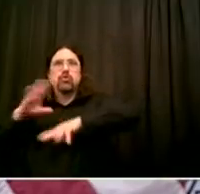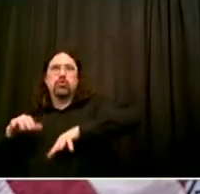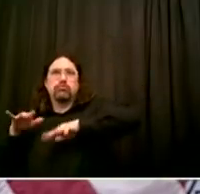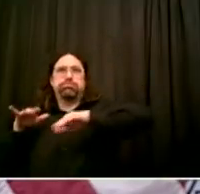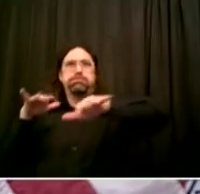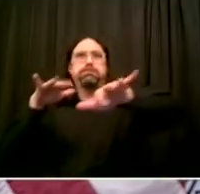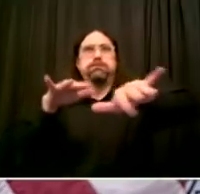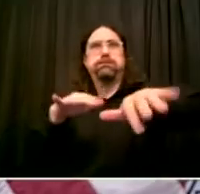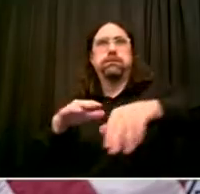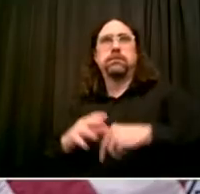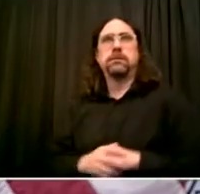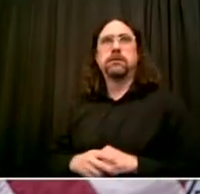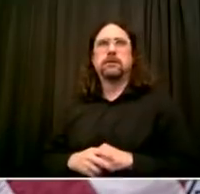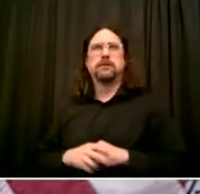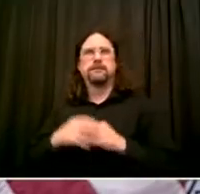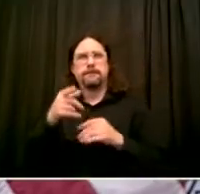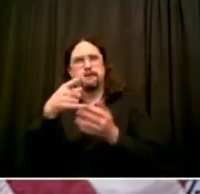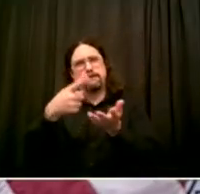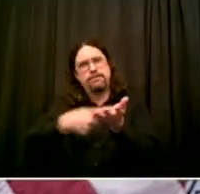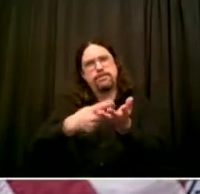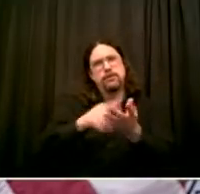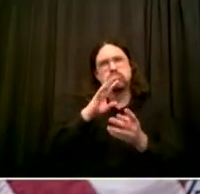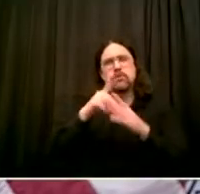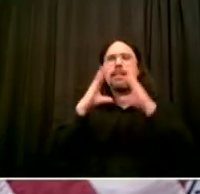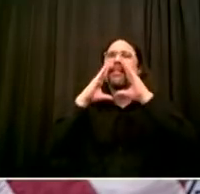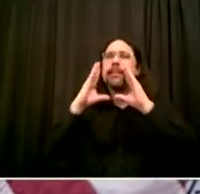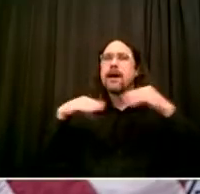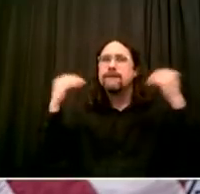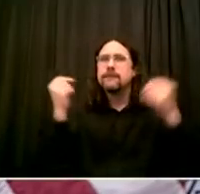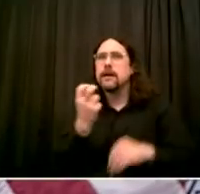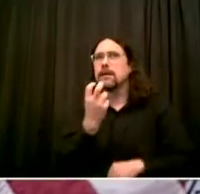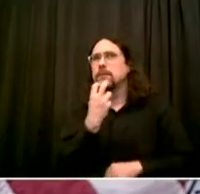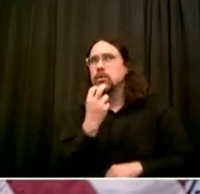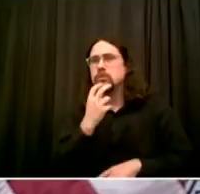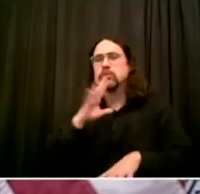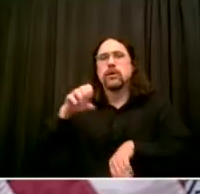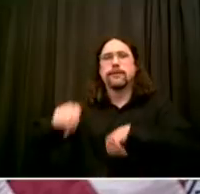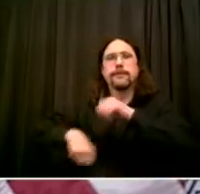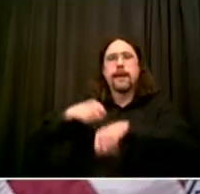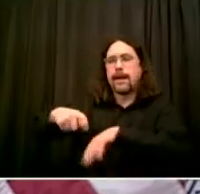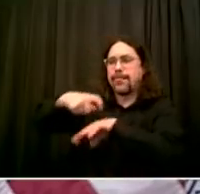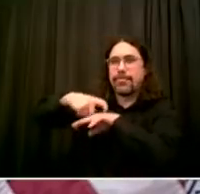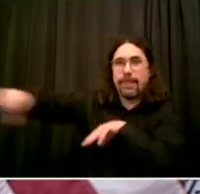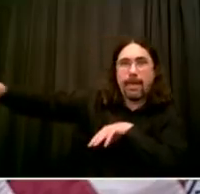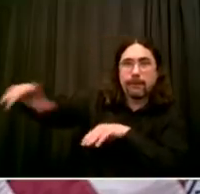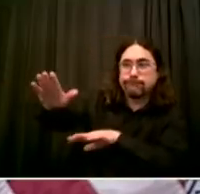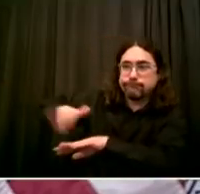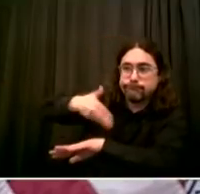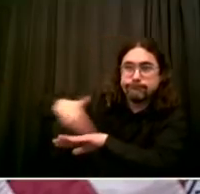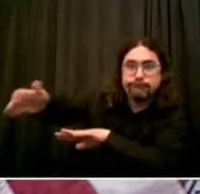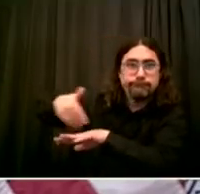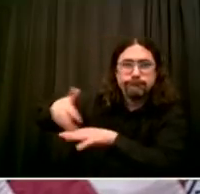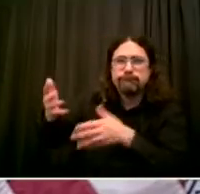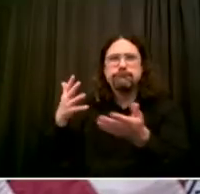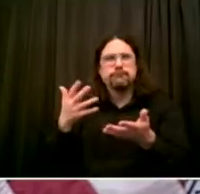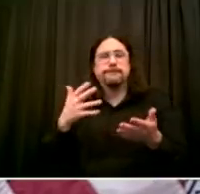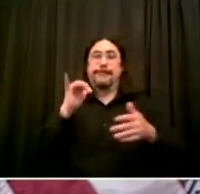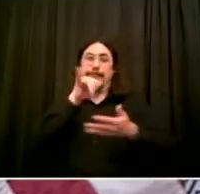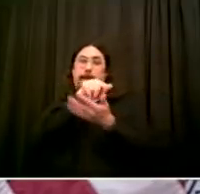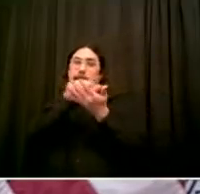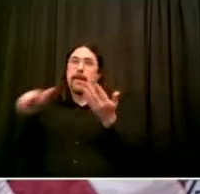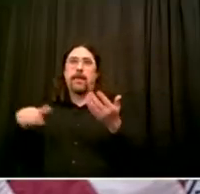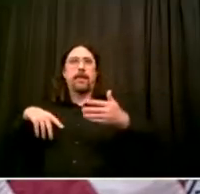specific to change in the here and now. But it's all connected. We're trying to make sense of what's the right way to get people around in a